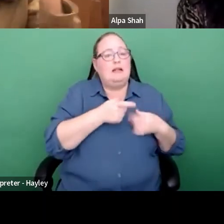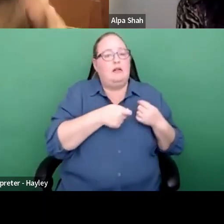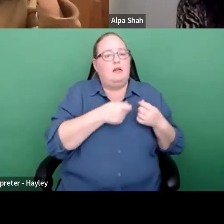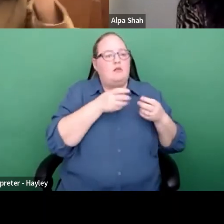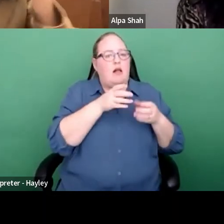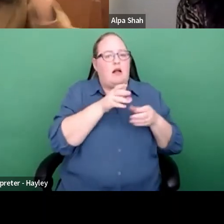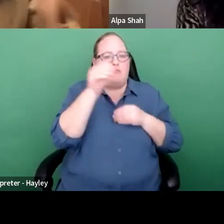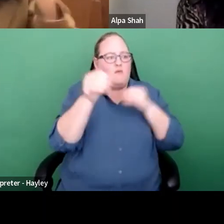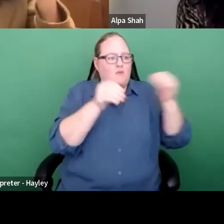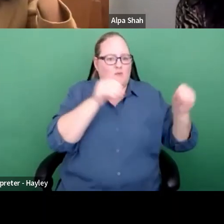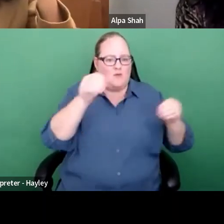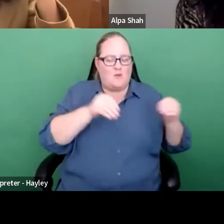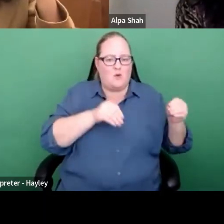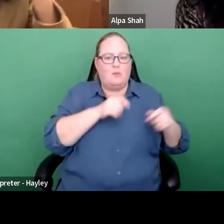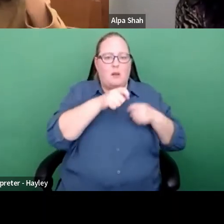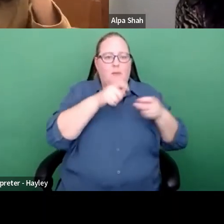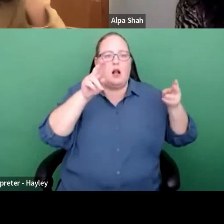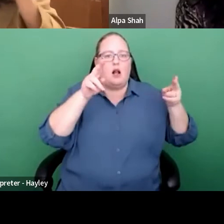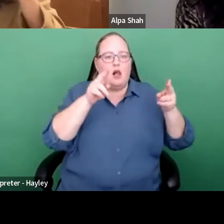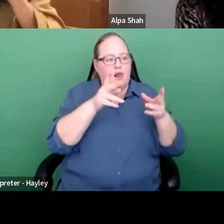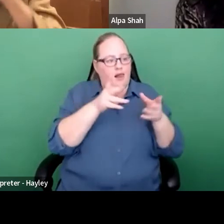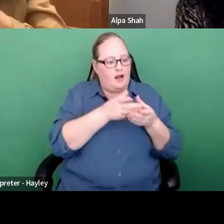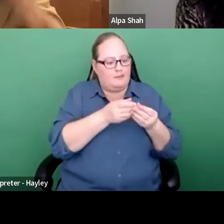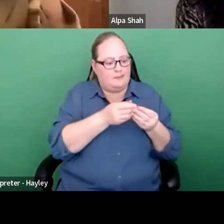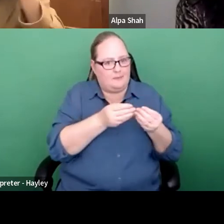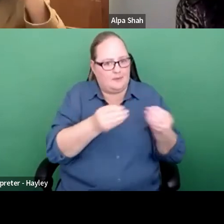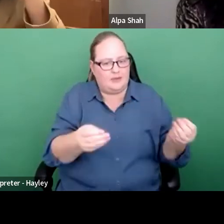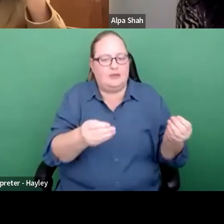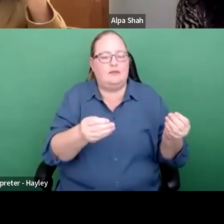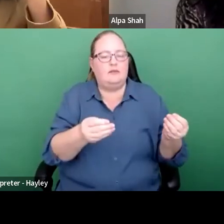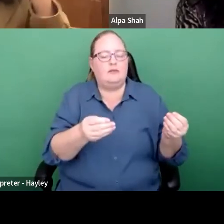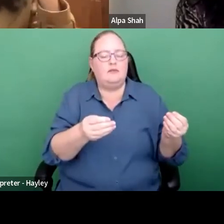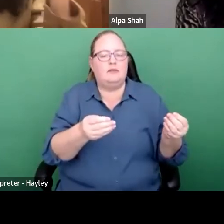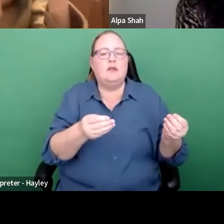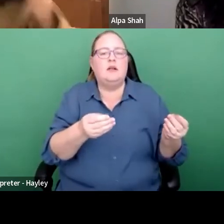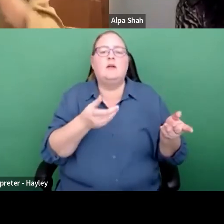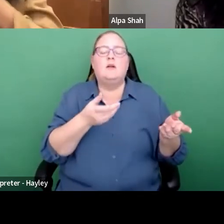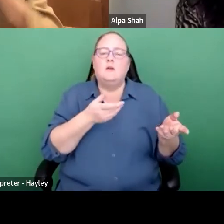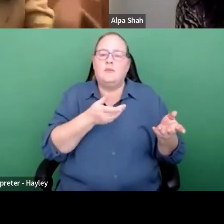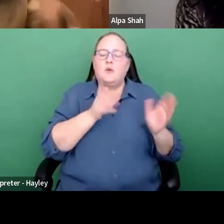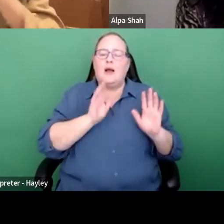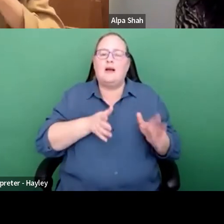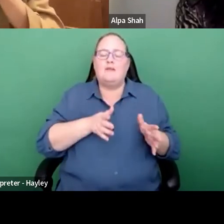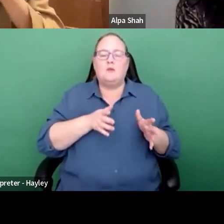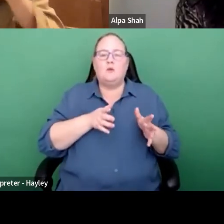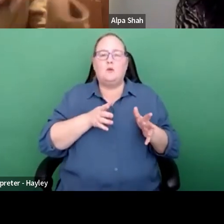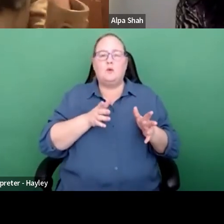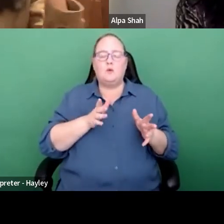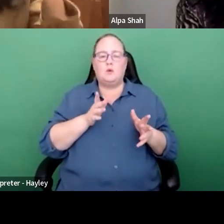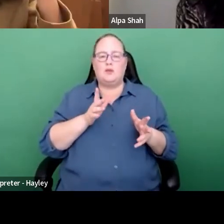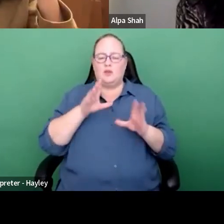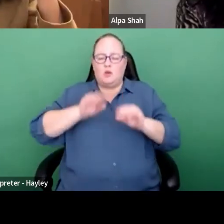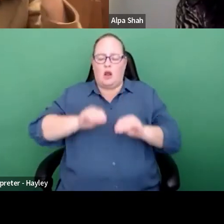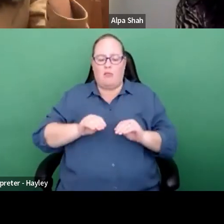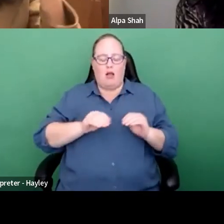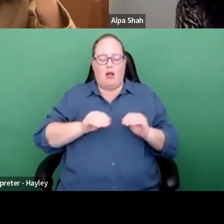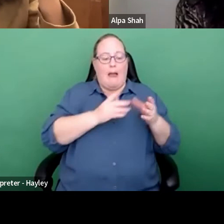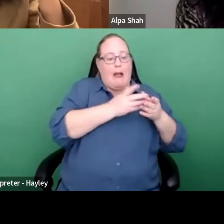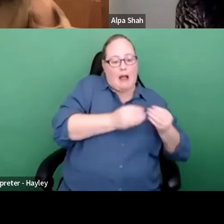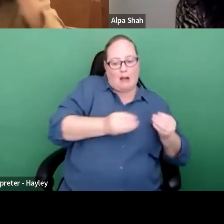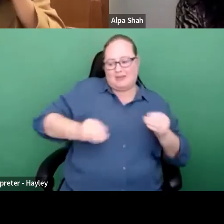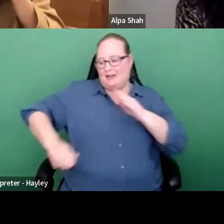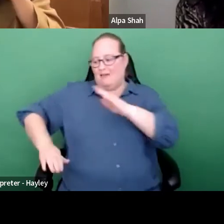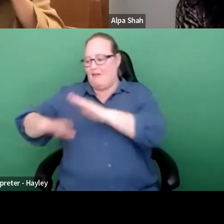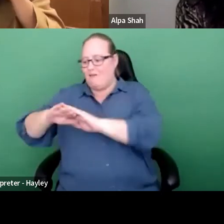these things can still constitute emptiness. So in that sense, one has to step outside of this empty, full as binary categories when,